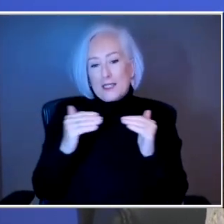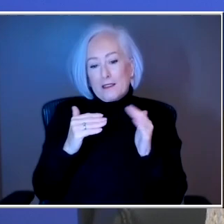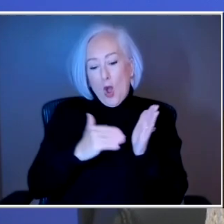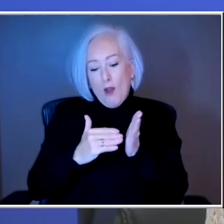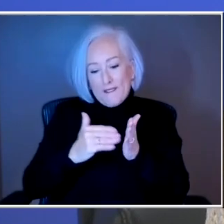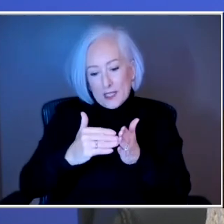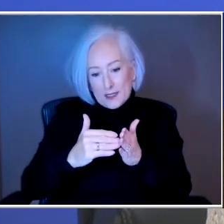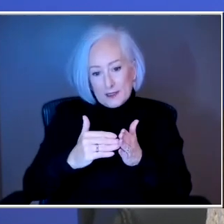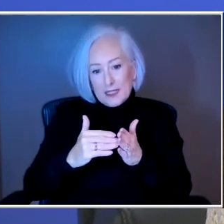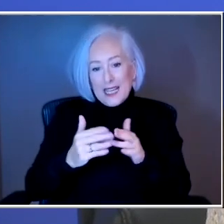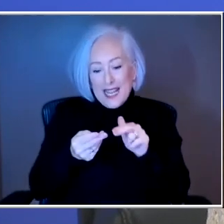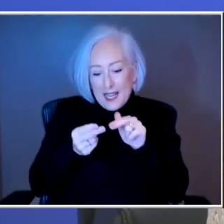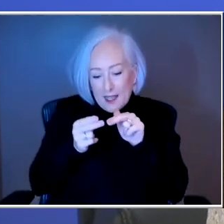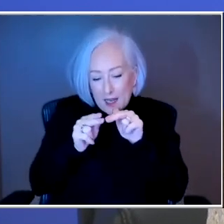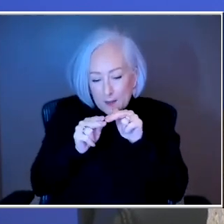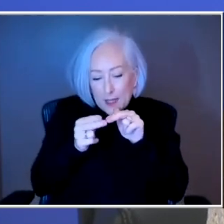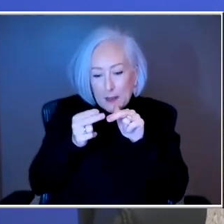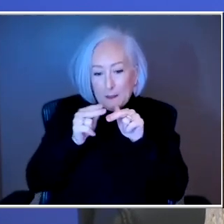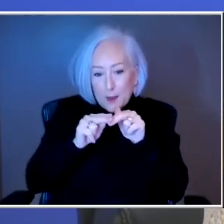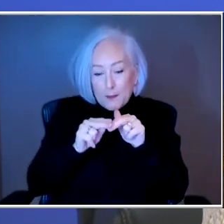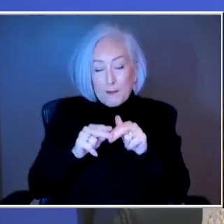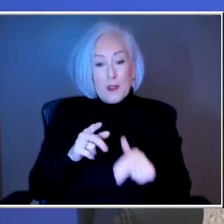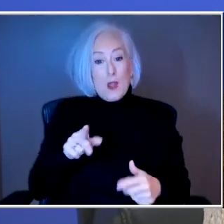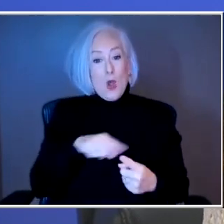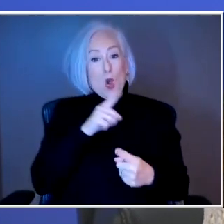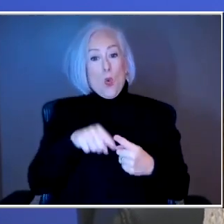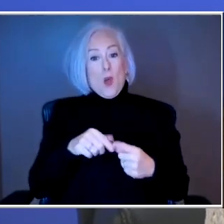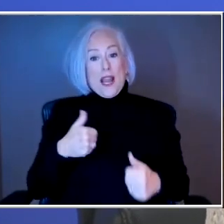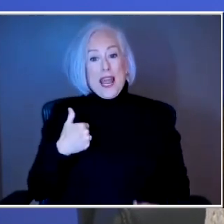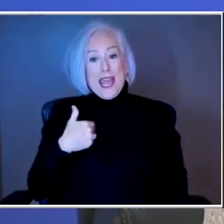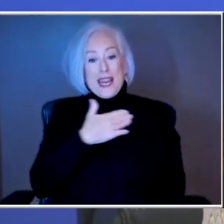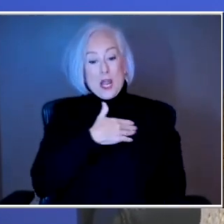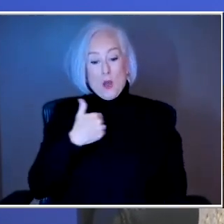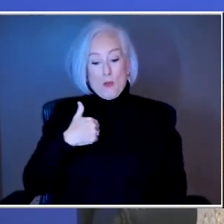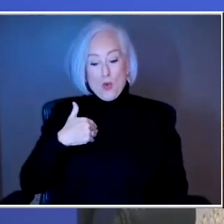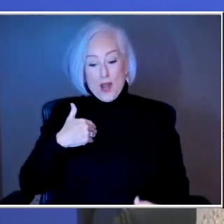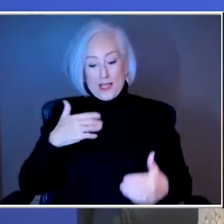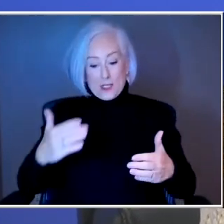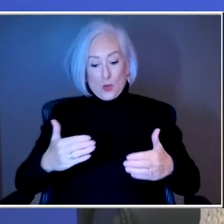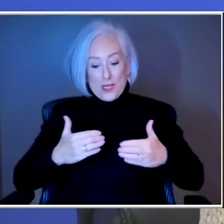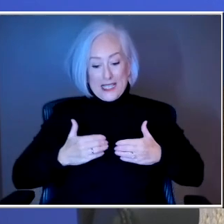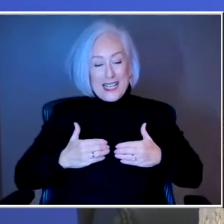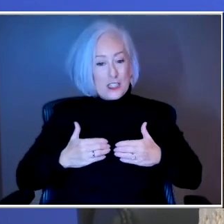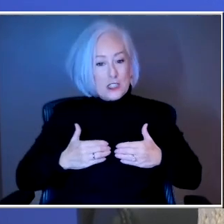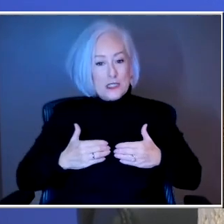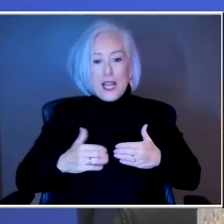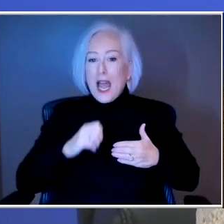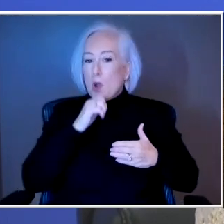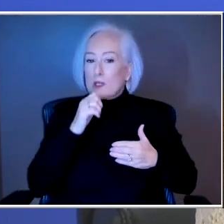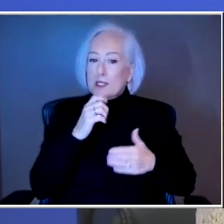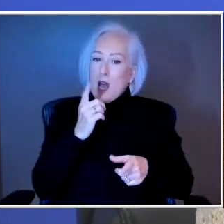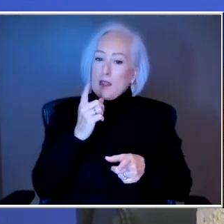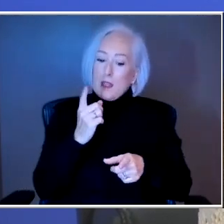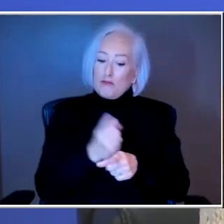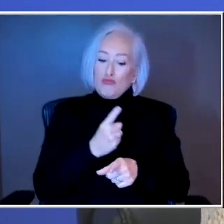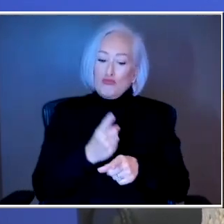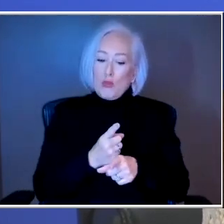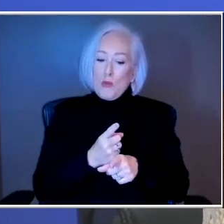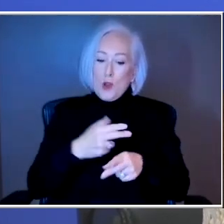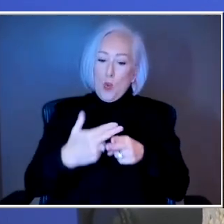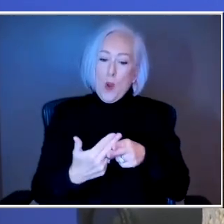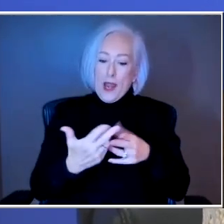I got my breast reduction in December, I wasn't back down to where I wanted to be. So from December of last year to now,